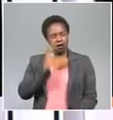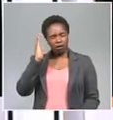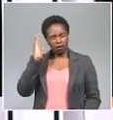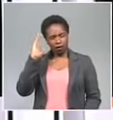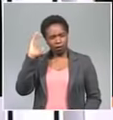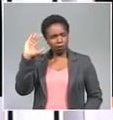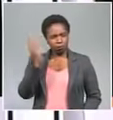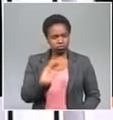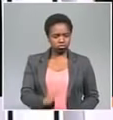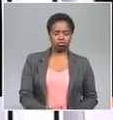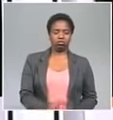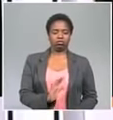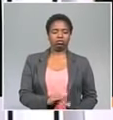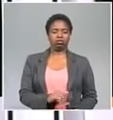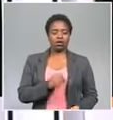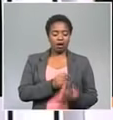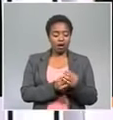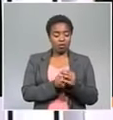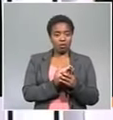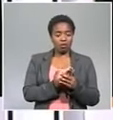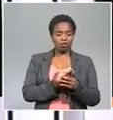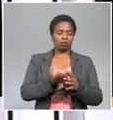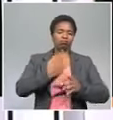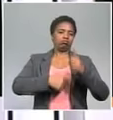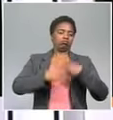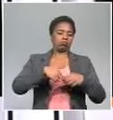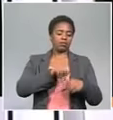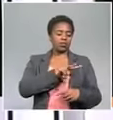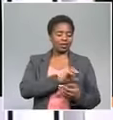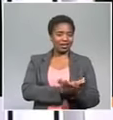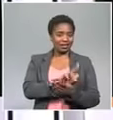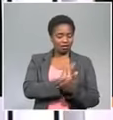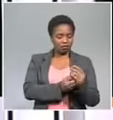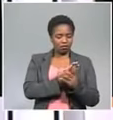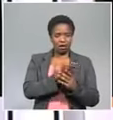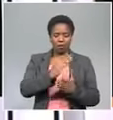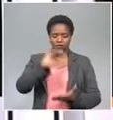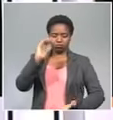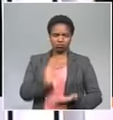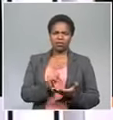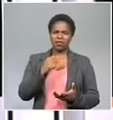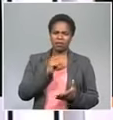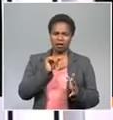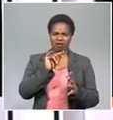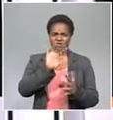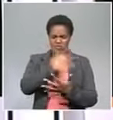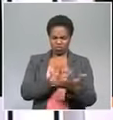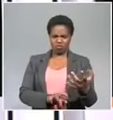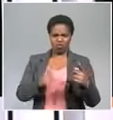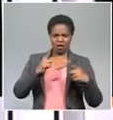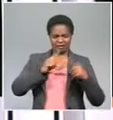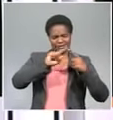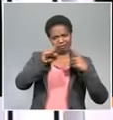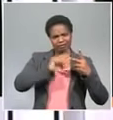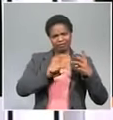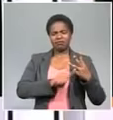grow, but we reversed all the growth we saw in the last quarter of 2018. But my colleague John Bailey did put together a story, and he highlights